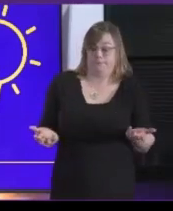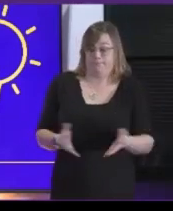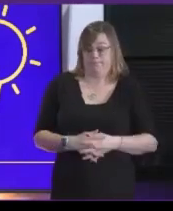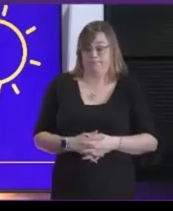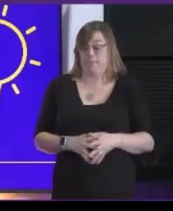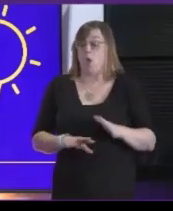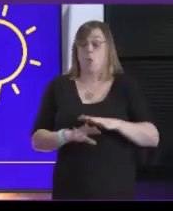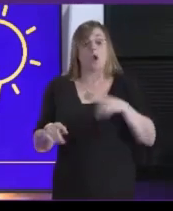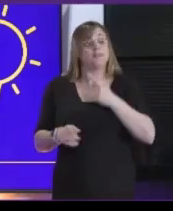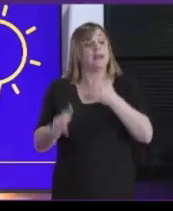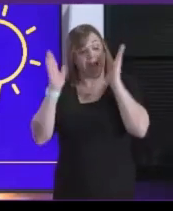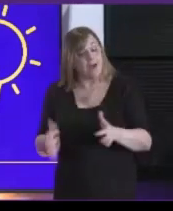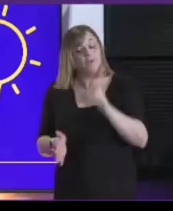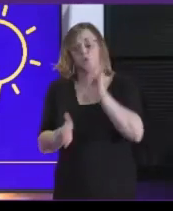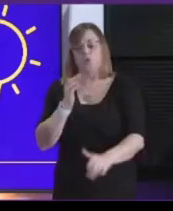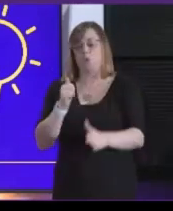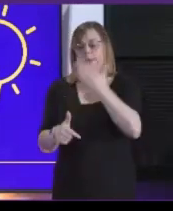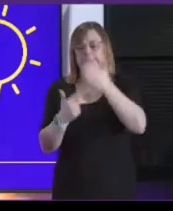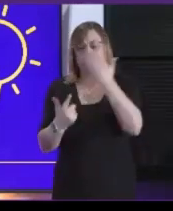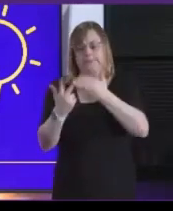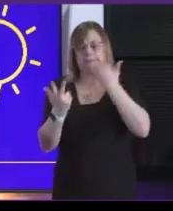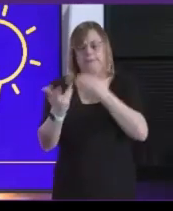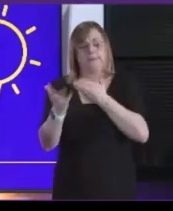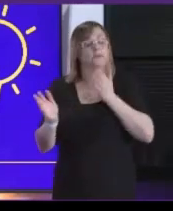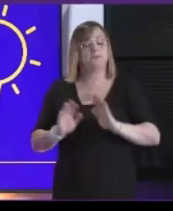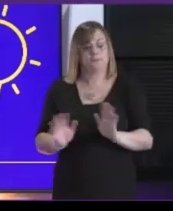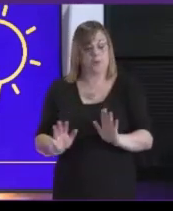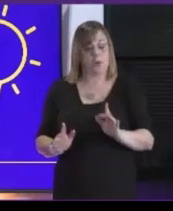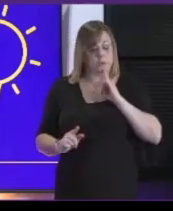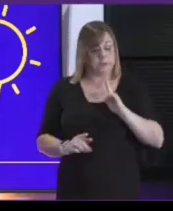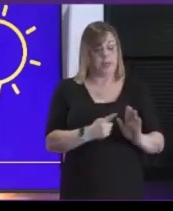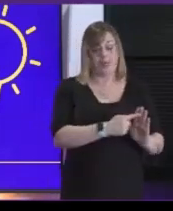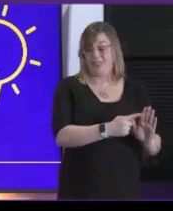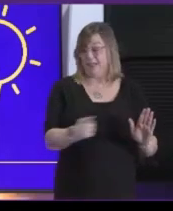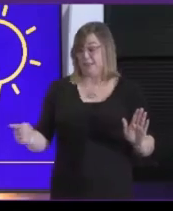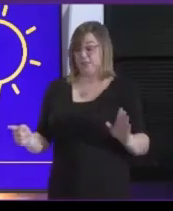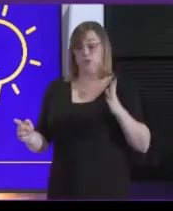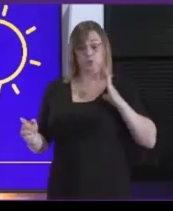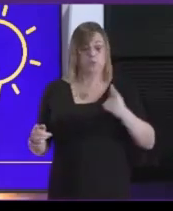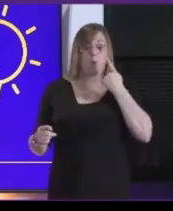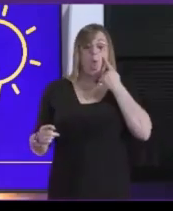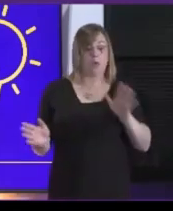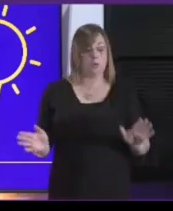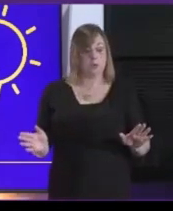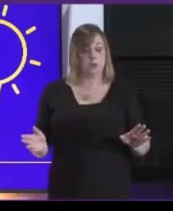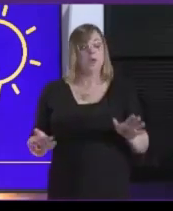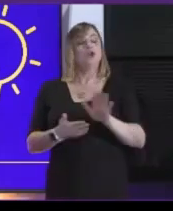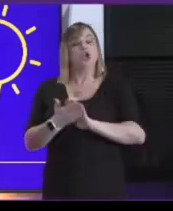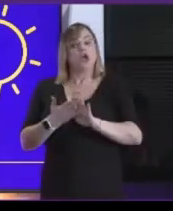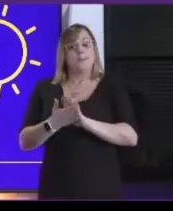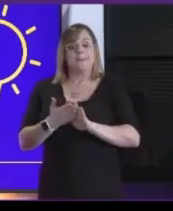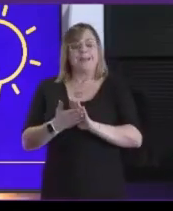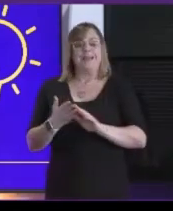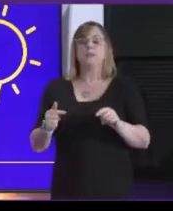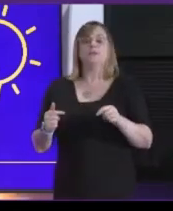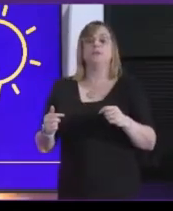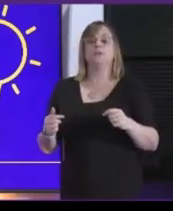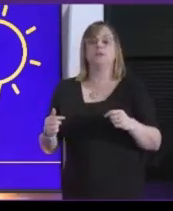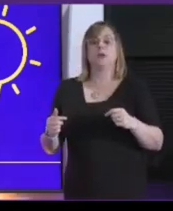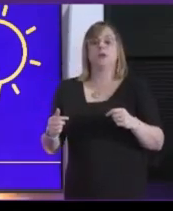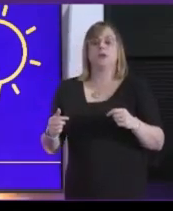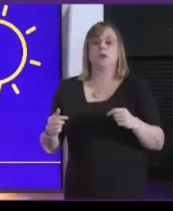We're not telling them what they need to do, we're telling them they have to do it. It's a flipping the script on the idea that people